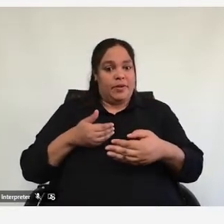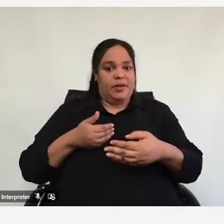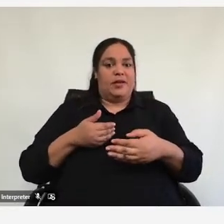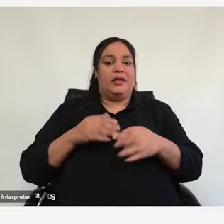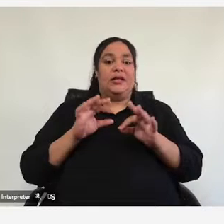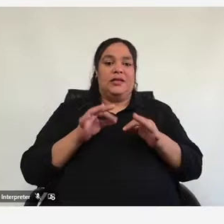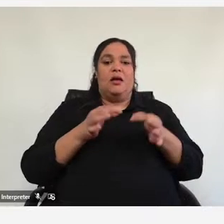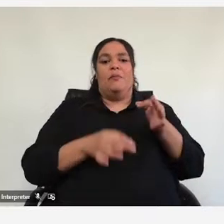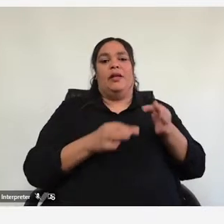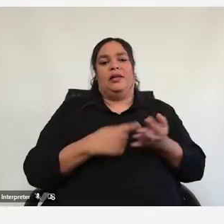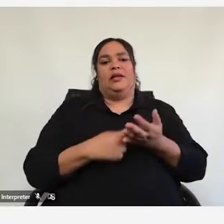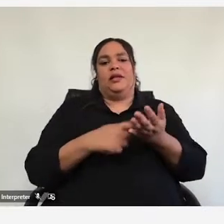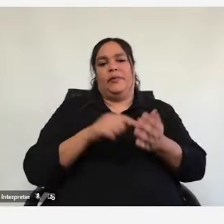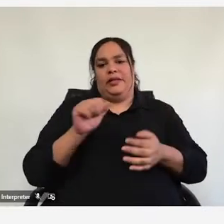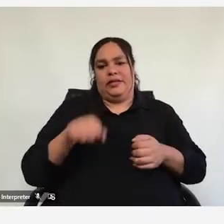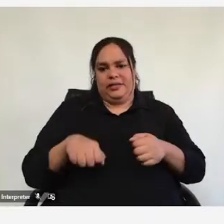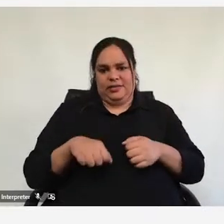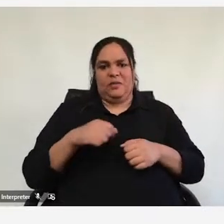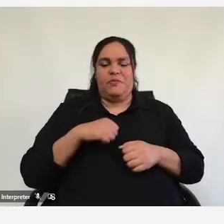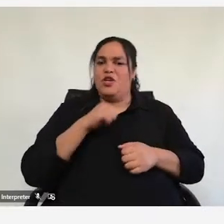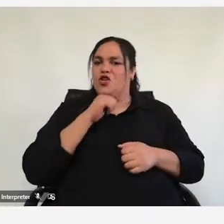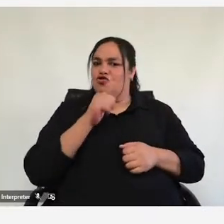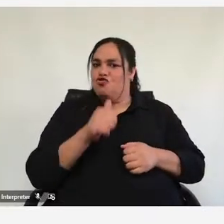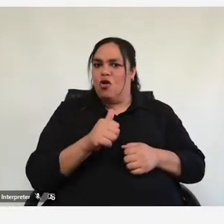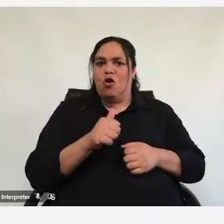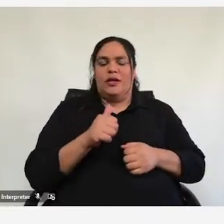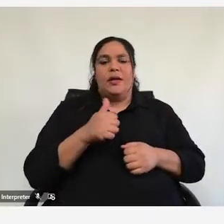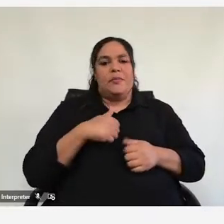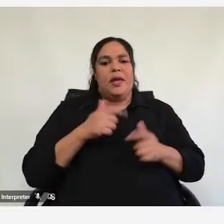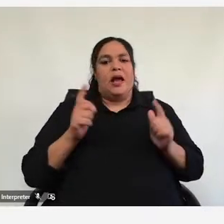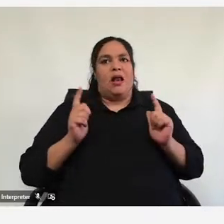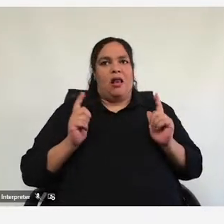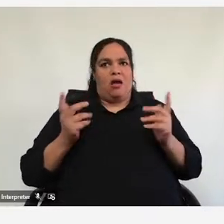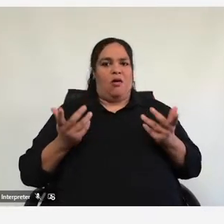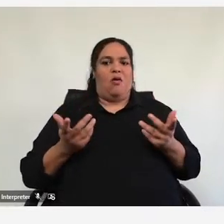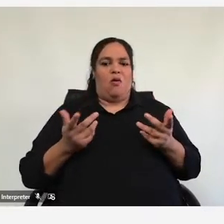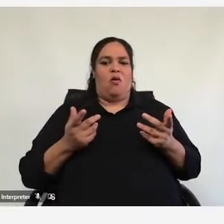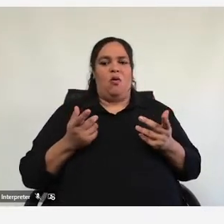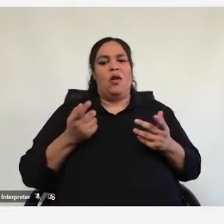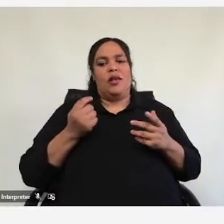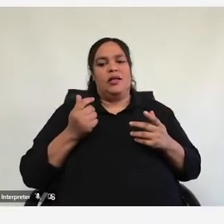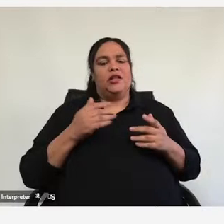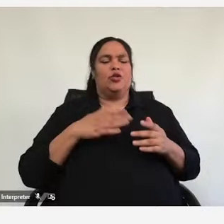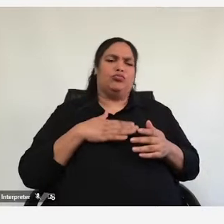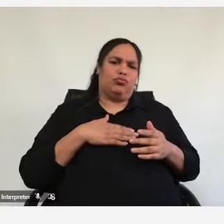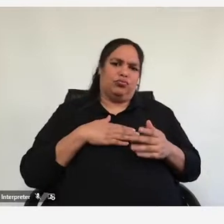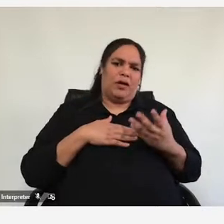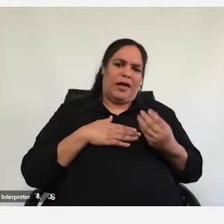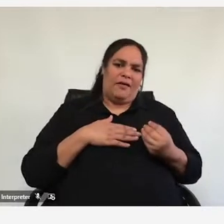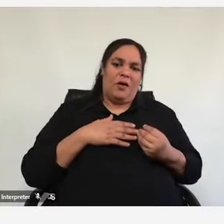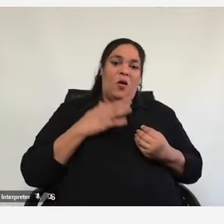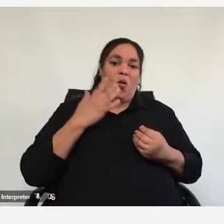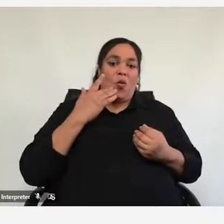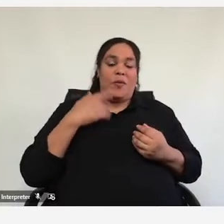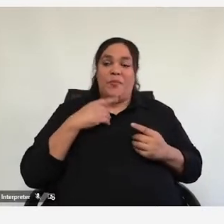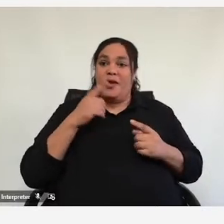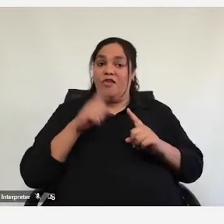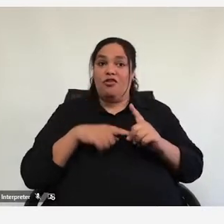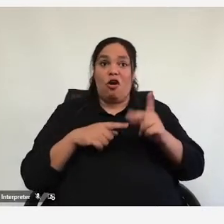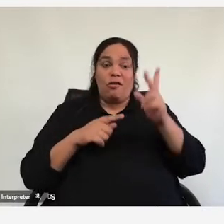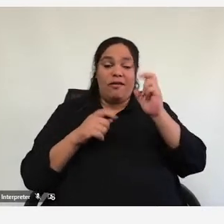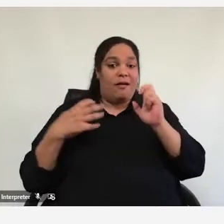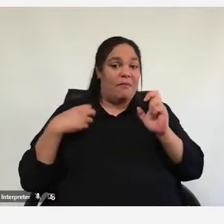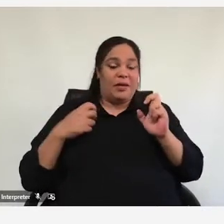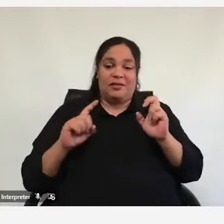is a political debate. I'm going to allow a little bit of latitude. The minute I can't hear the